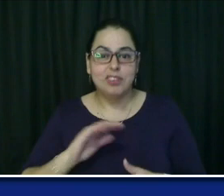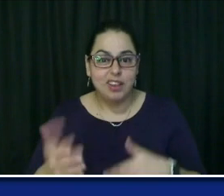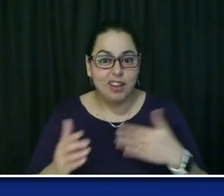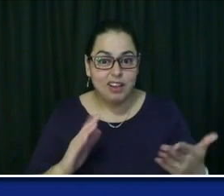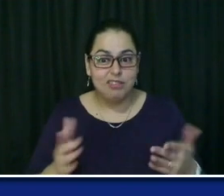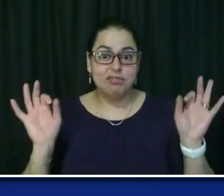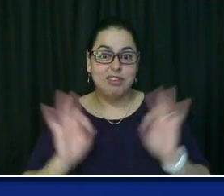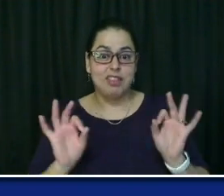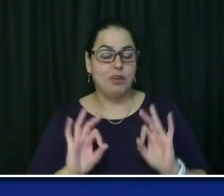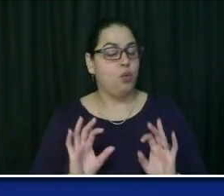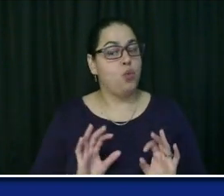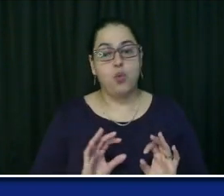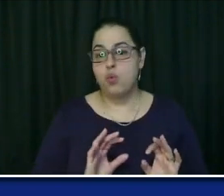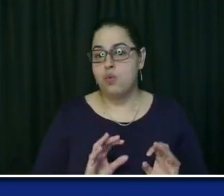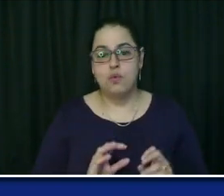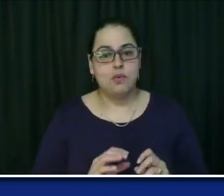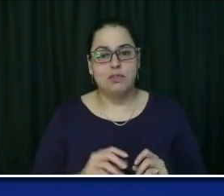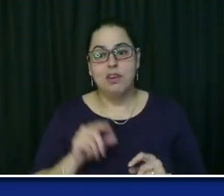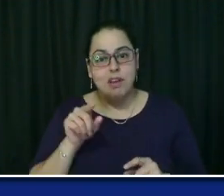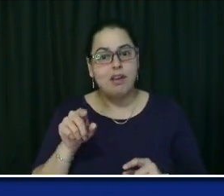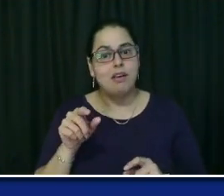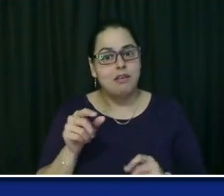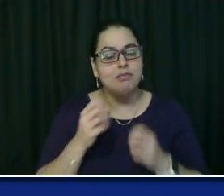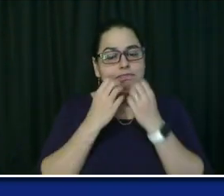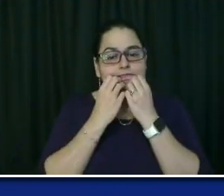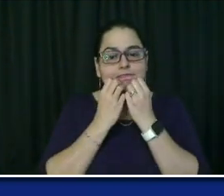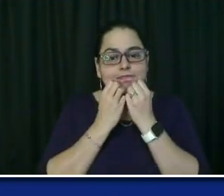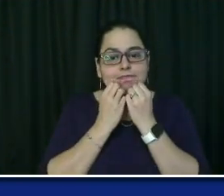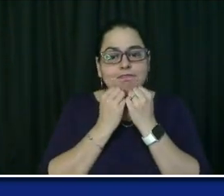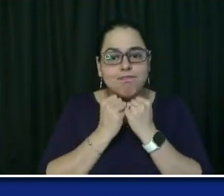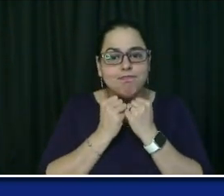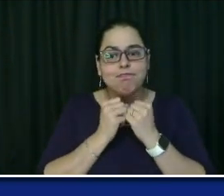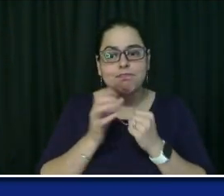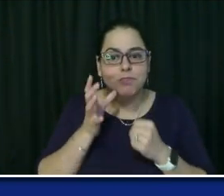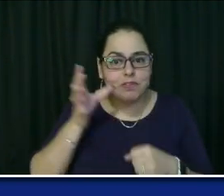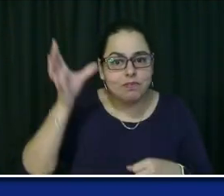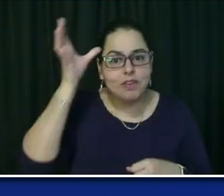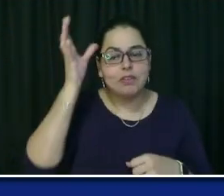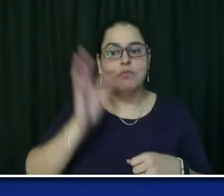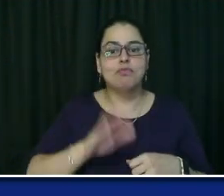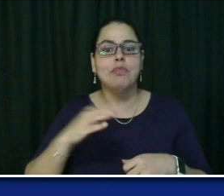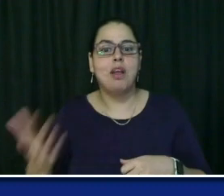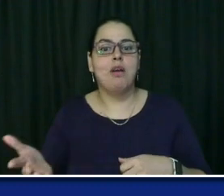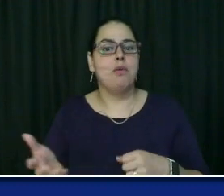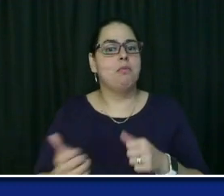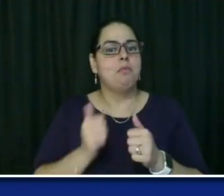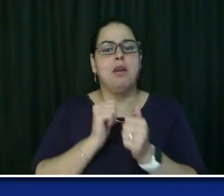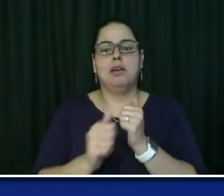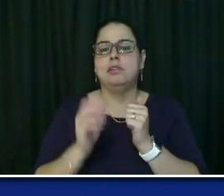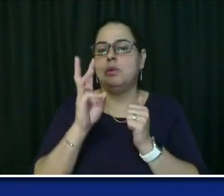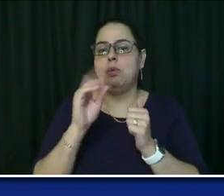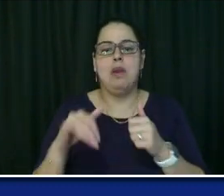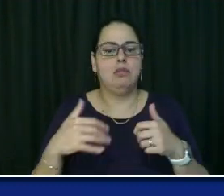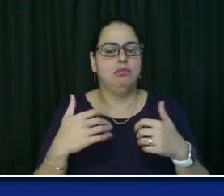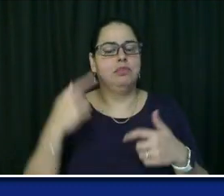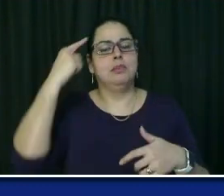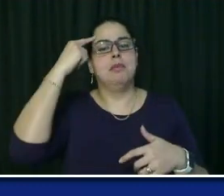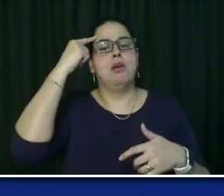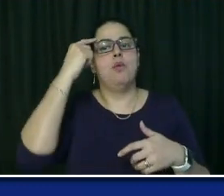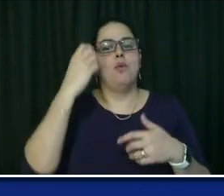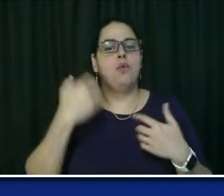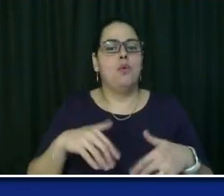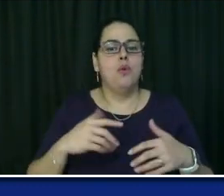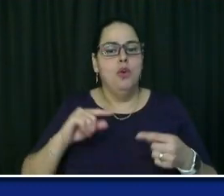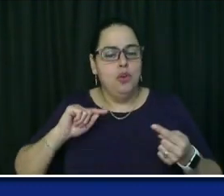That was a person that I loved. And every person that dies has somebody who loved them, knew them, cared about them deeply. So every